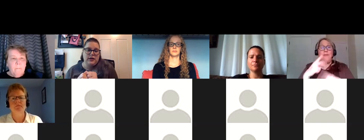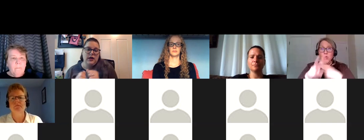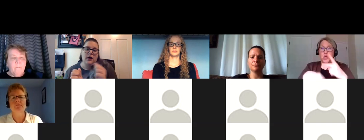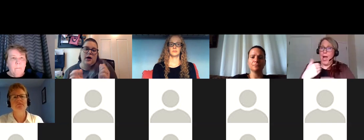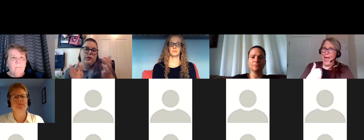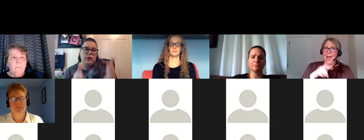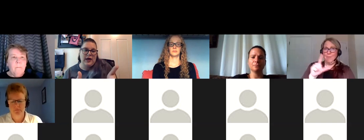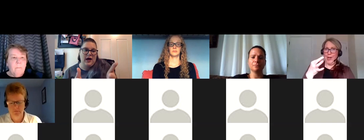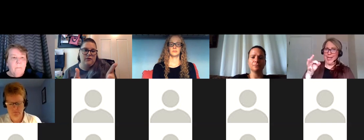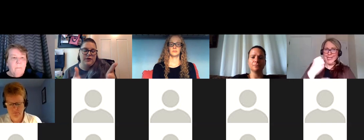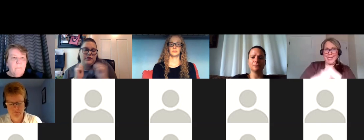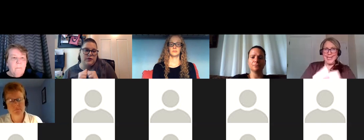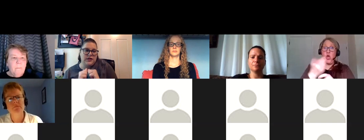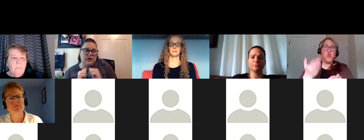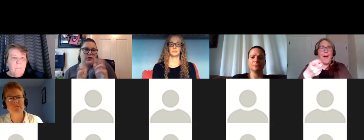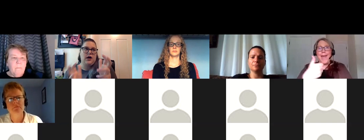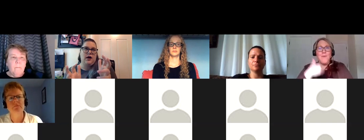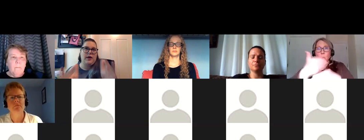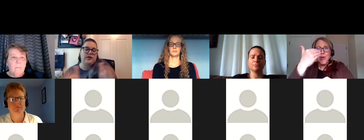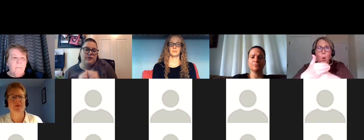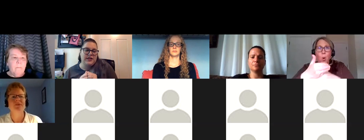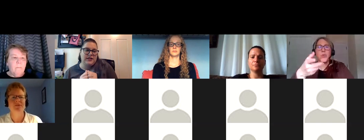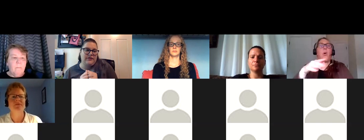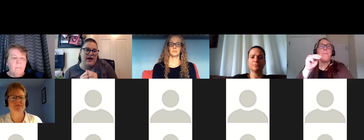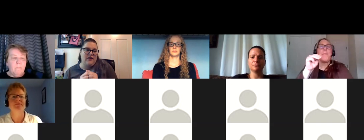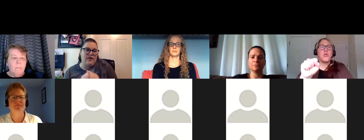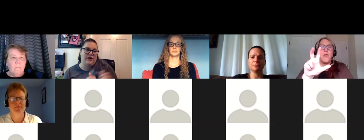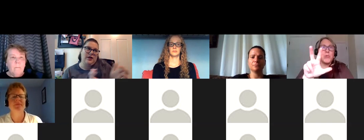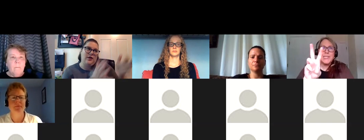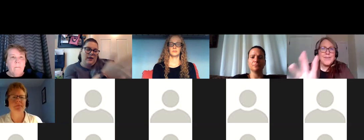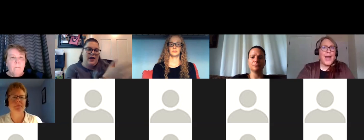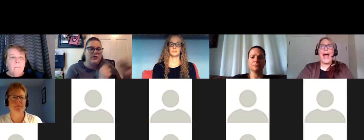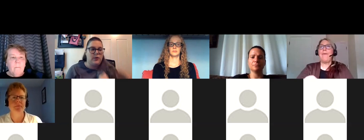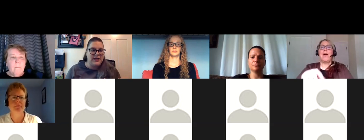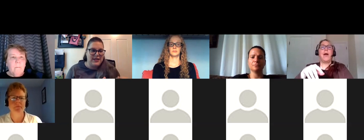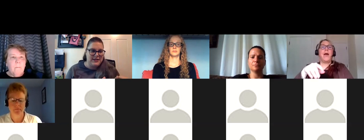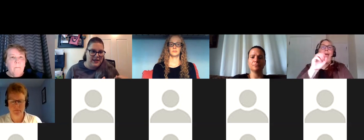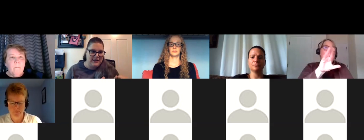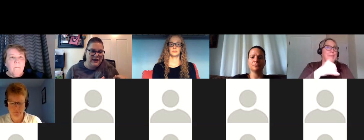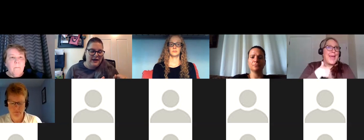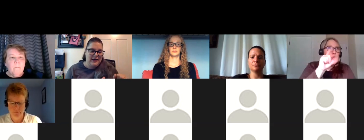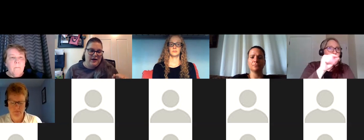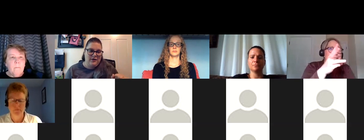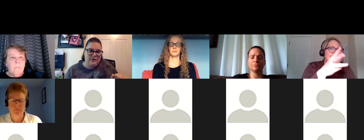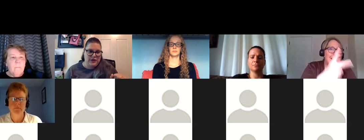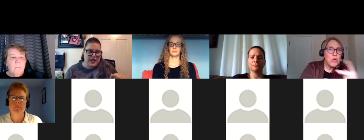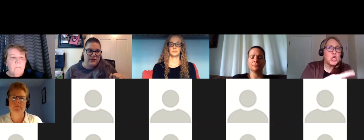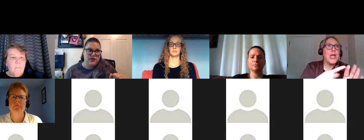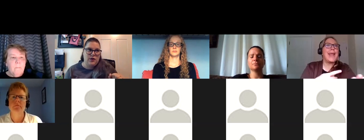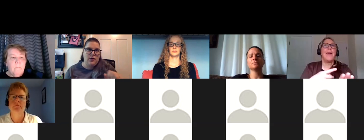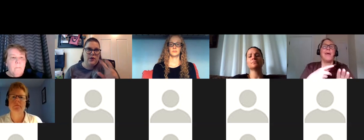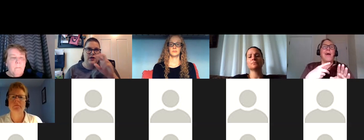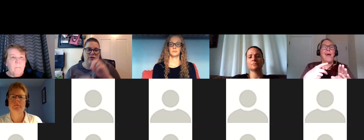2019, and you might have Windows 3 or Microsoft 365, and then Amy has 2016